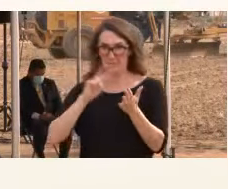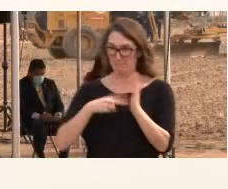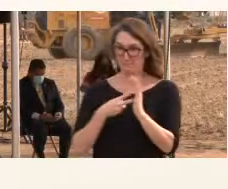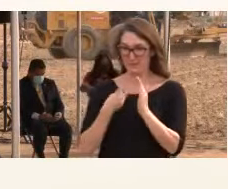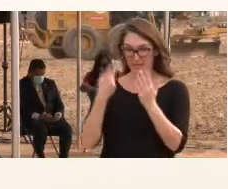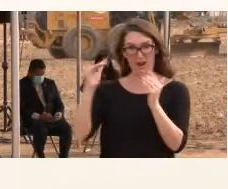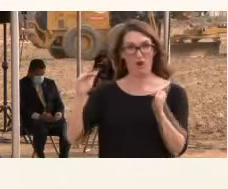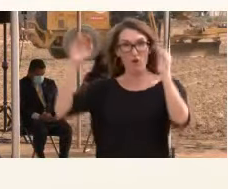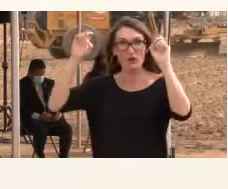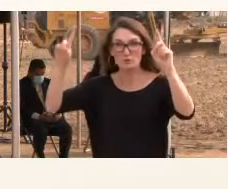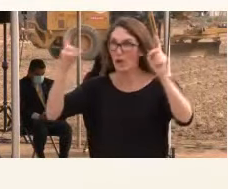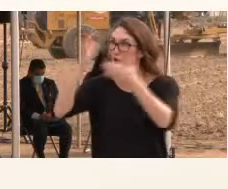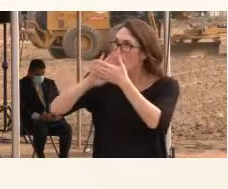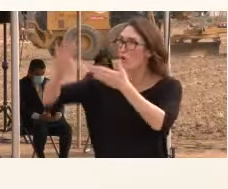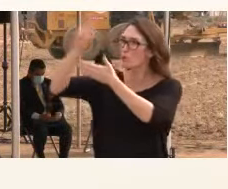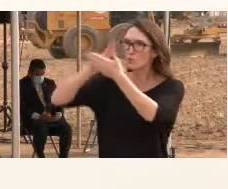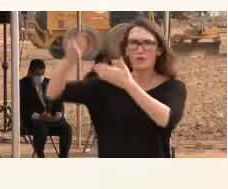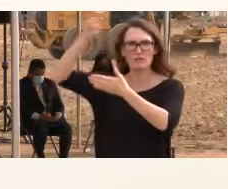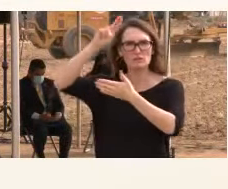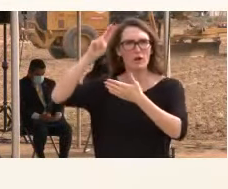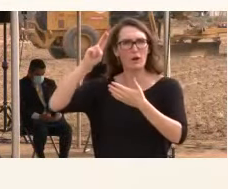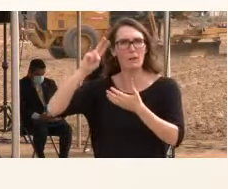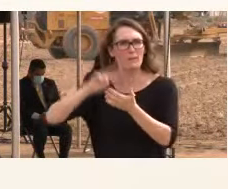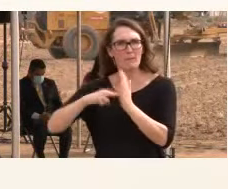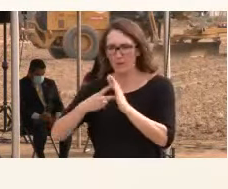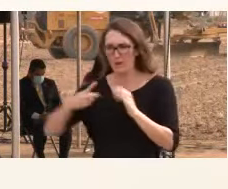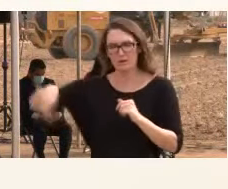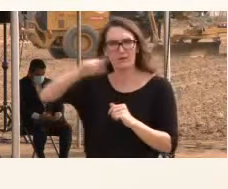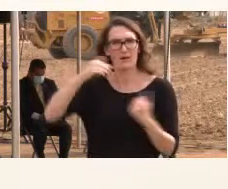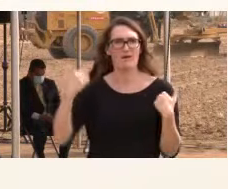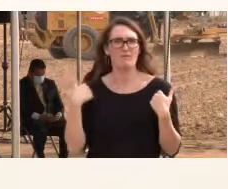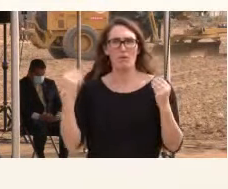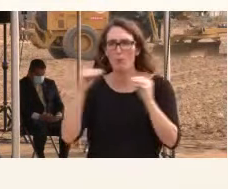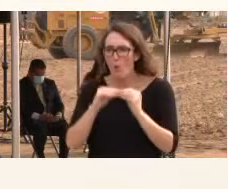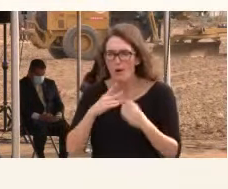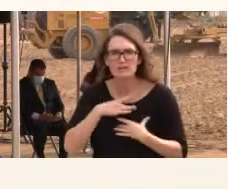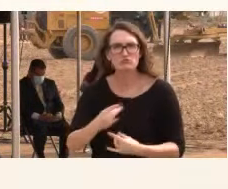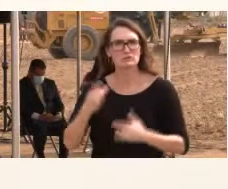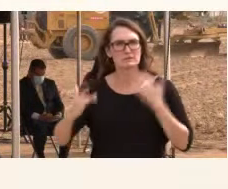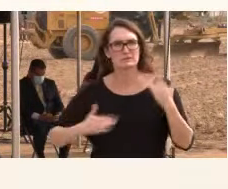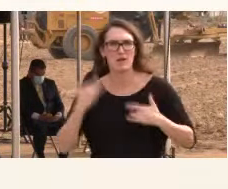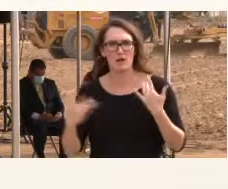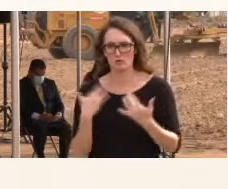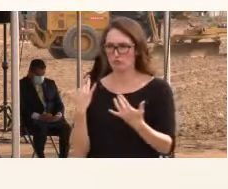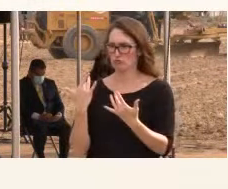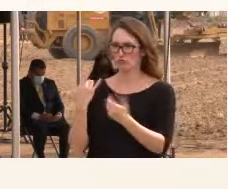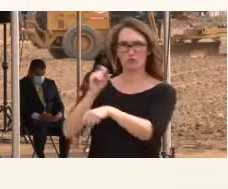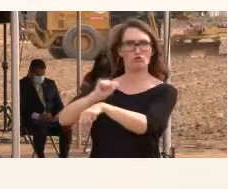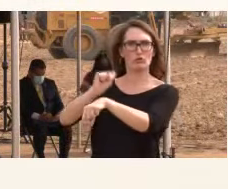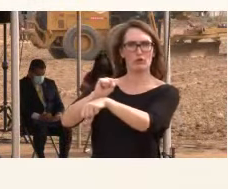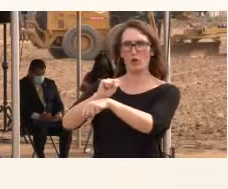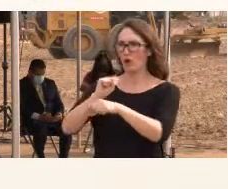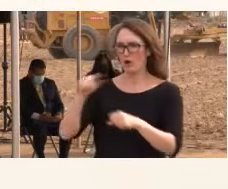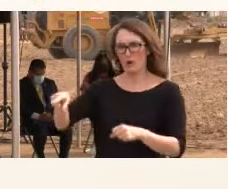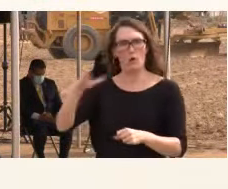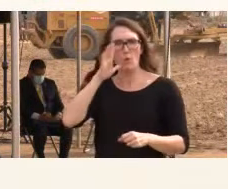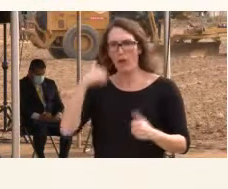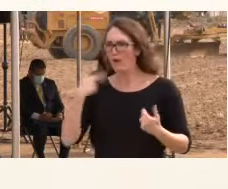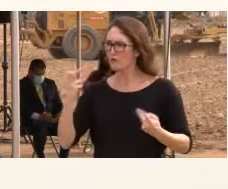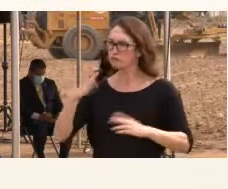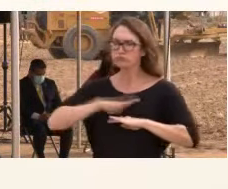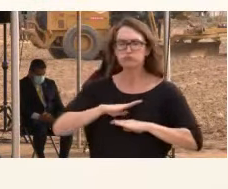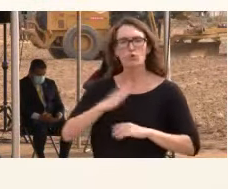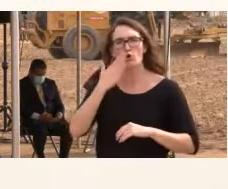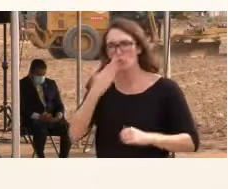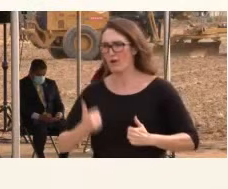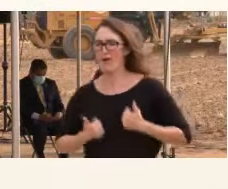higher education will bring a more interesting and exciting career that will bring satisfaction and pleasure and provide